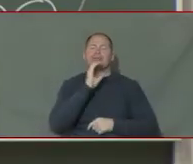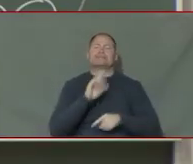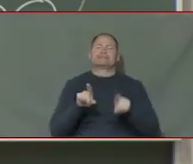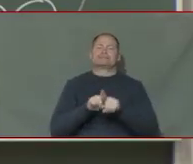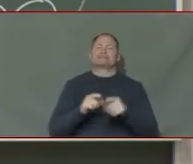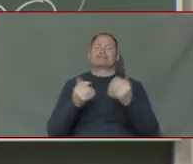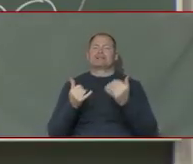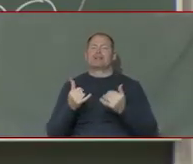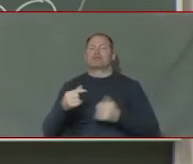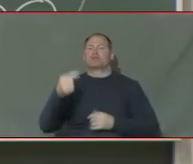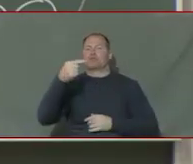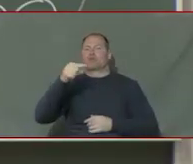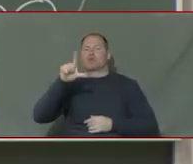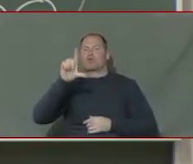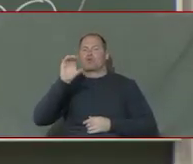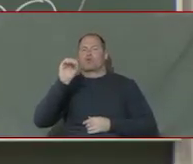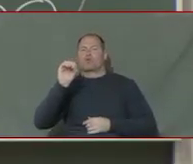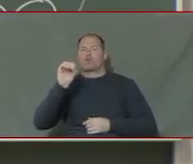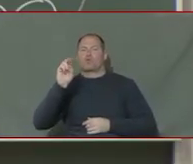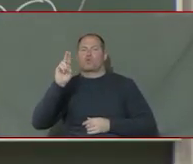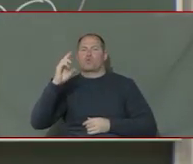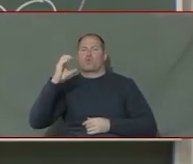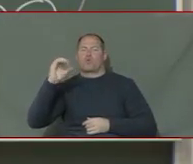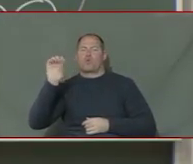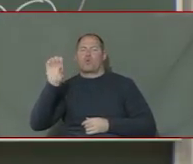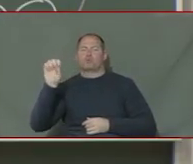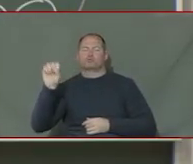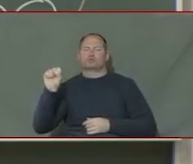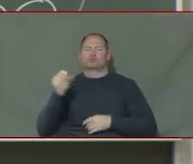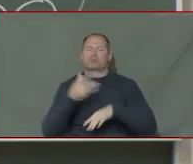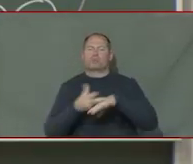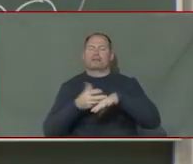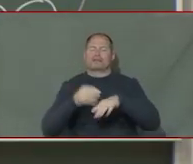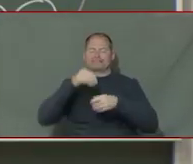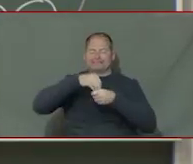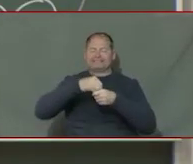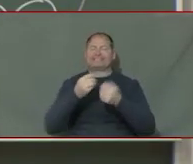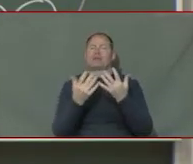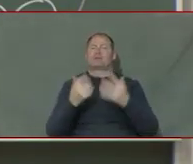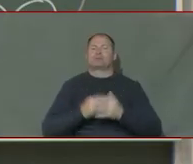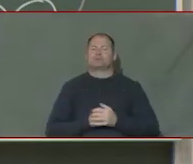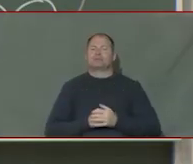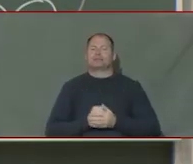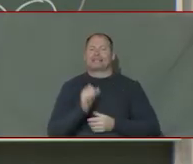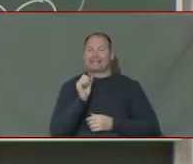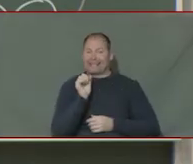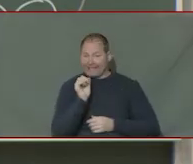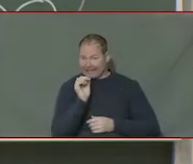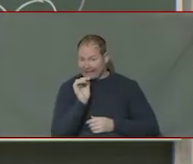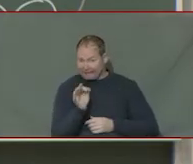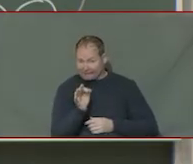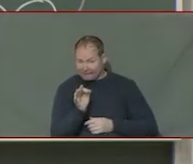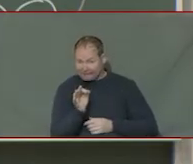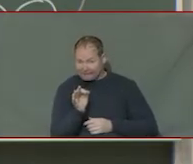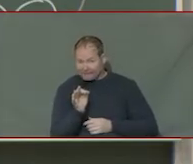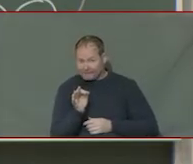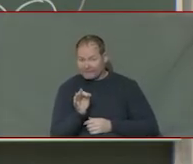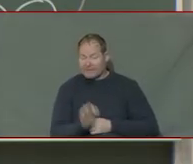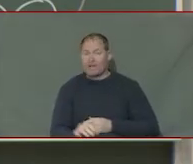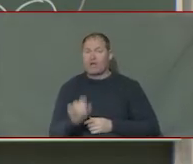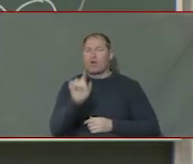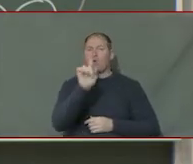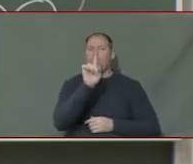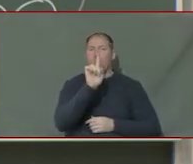much glucose is in the blood. Now you have big trouble if you do not have